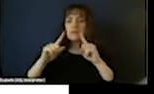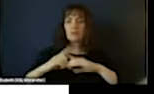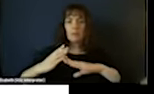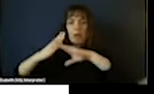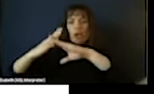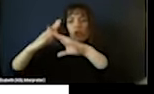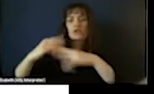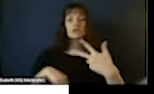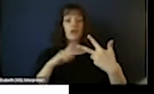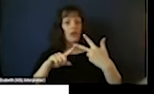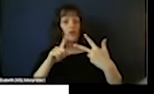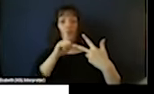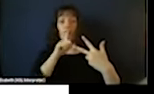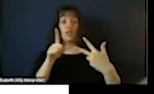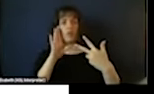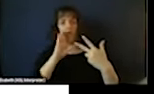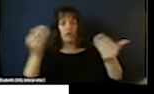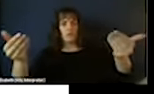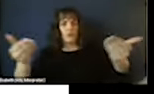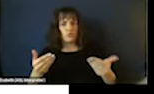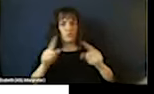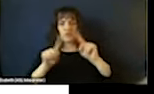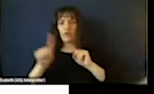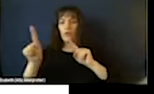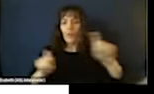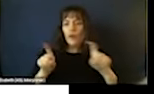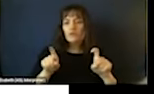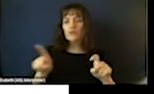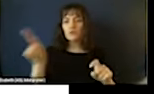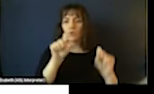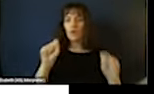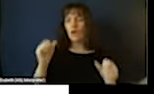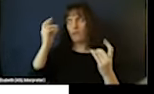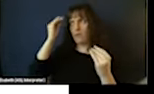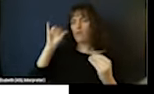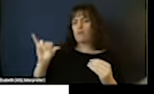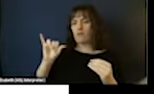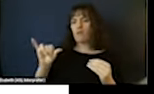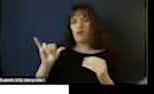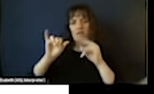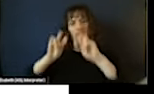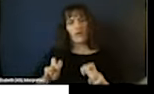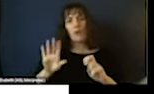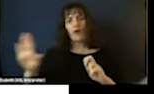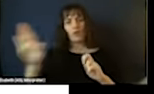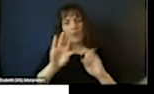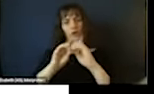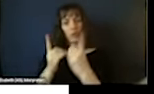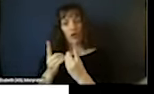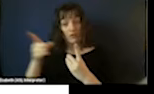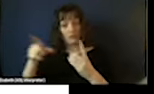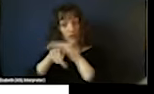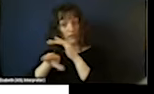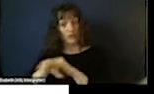some questions you can use to begin to evaluate your department's activities for physical accessibility. I want to acknowledge